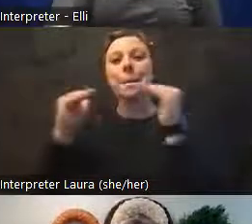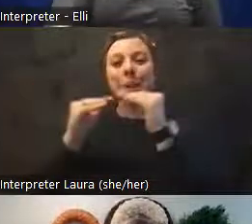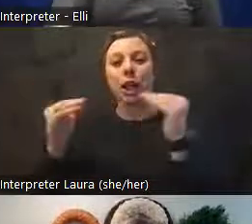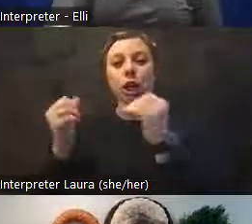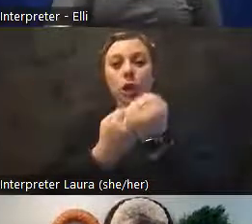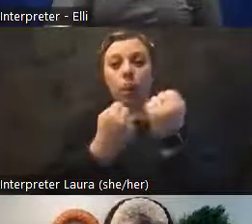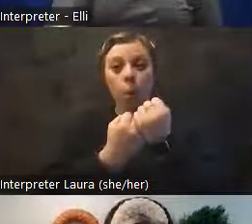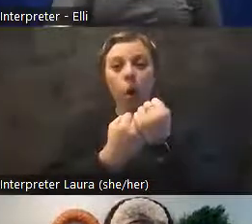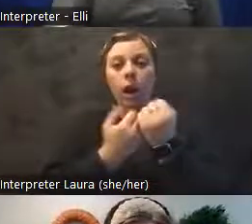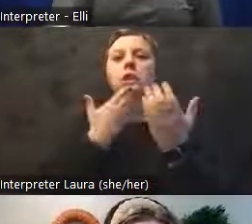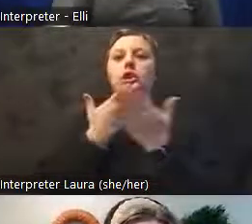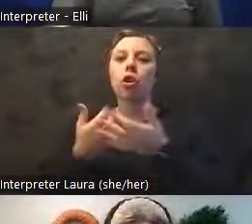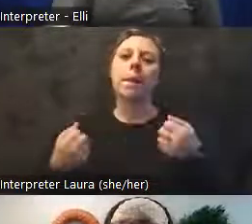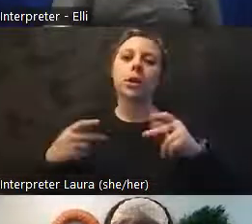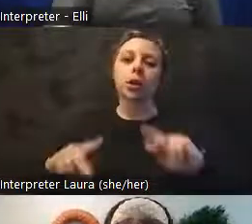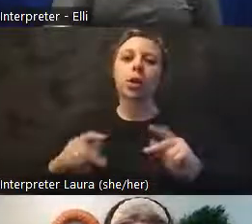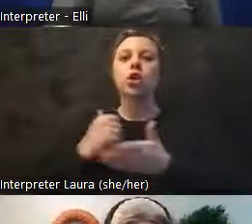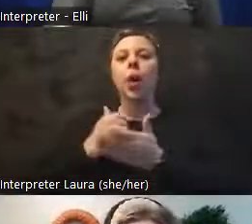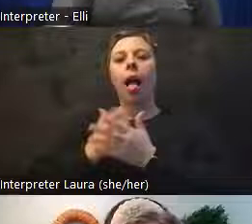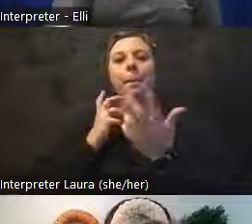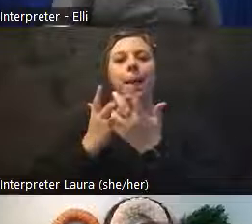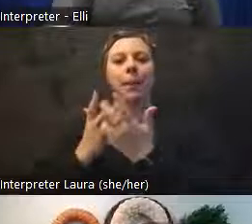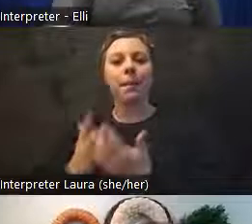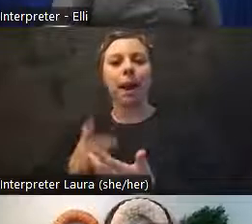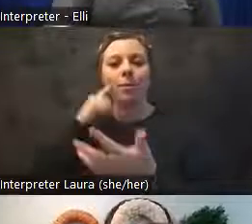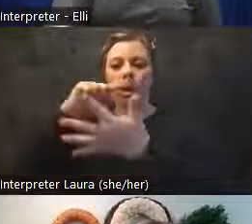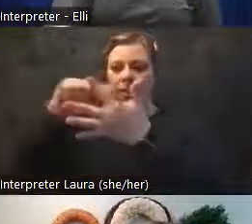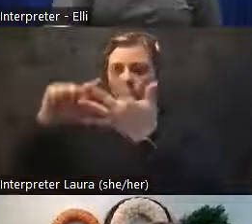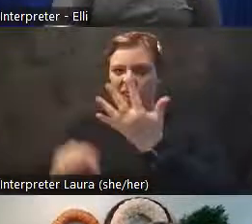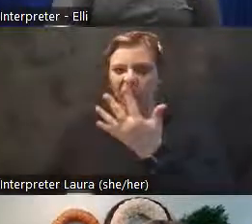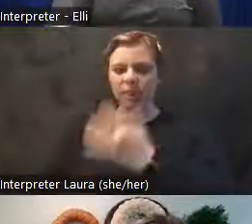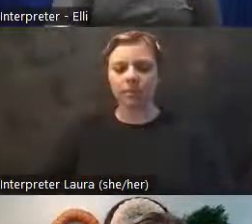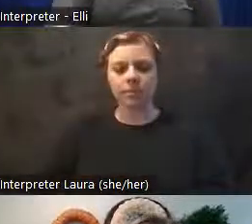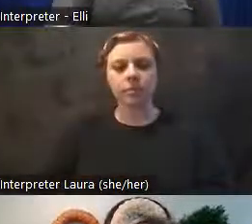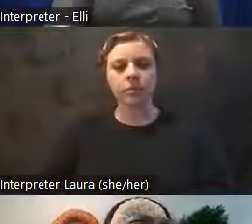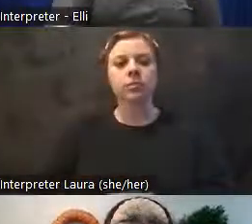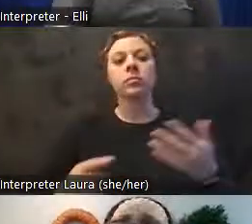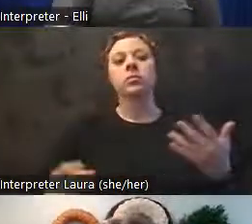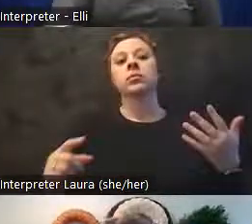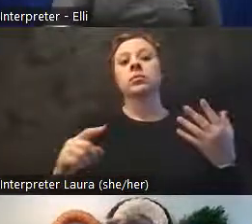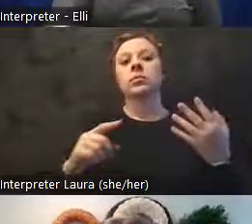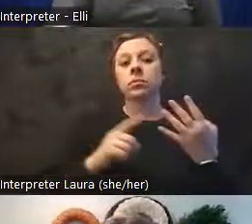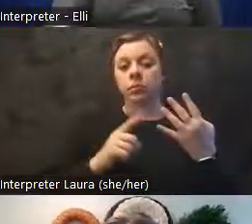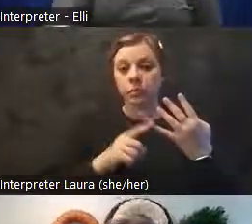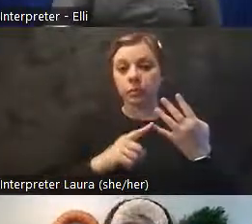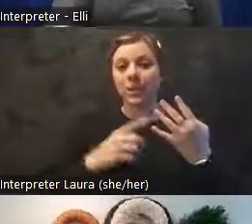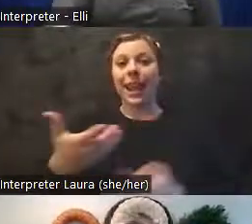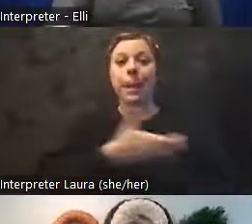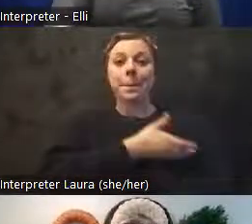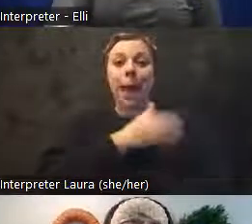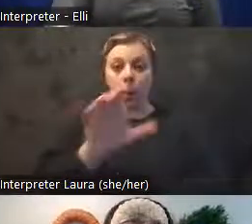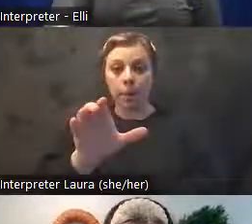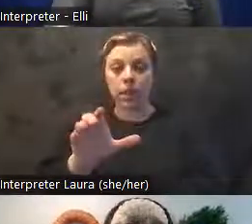gaps. So fourth, we're thinking about empowerment and choice. As service providers, I